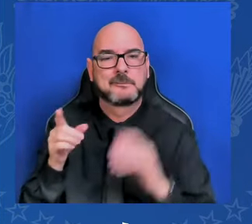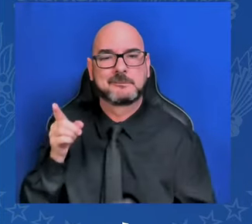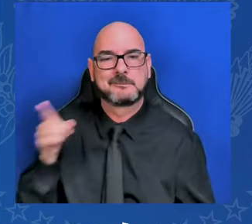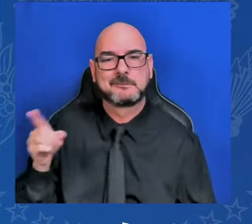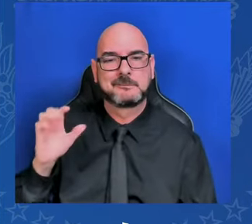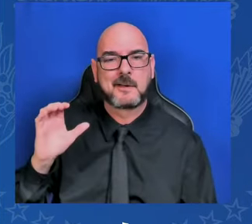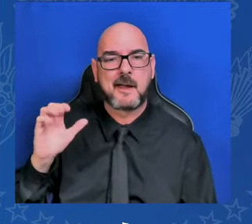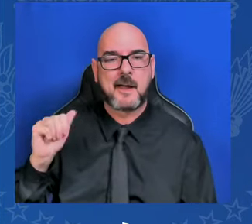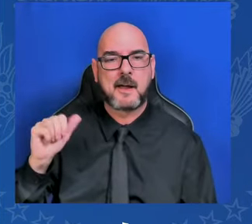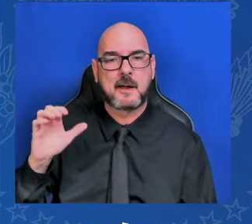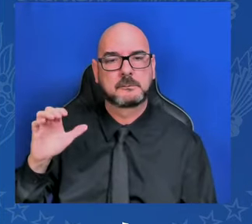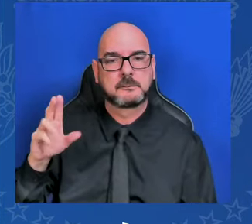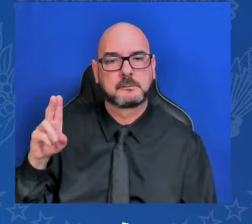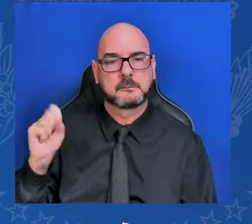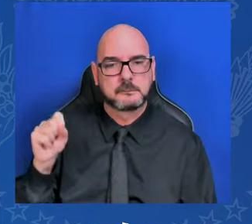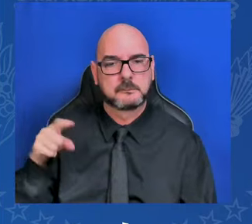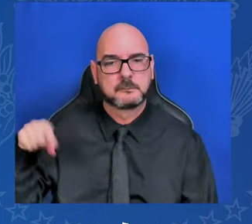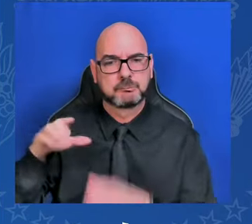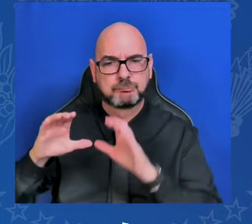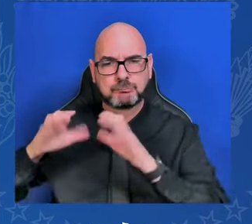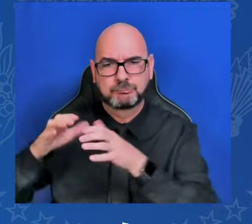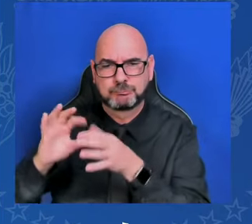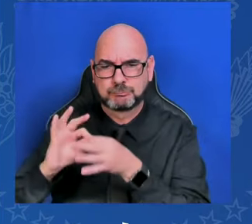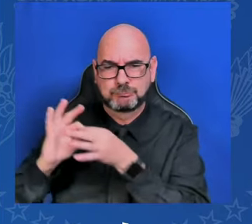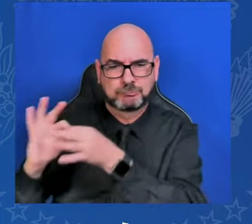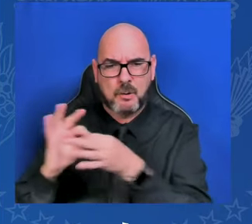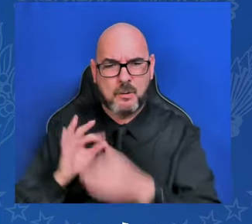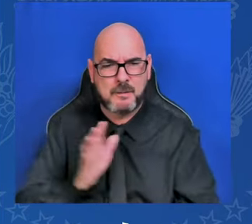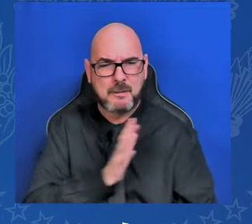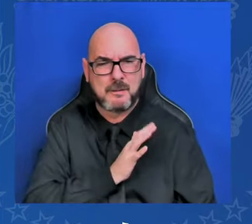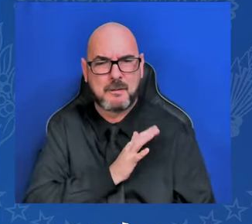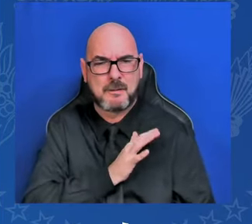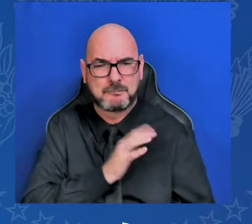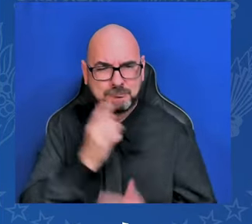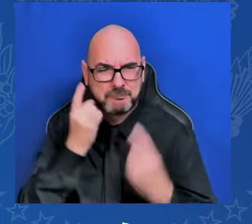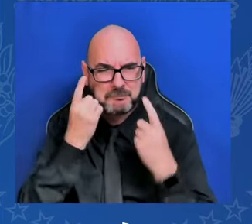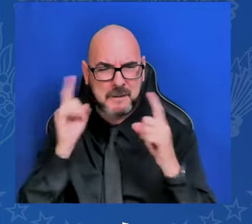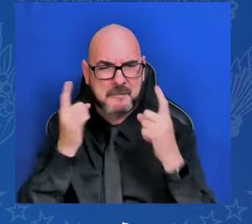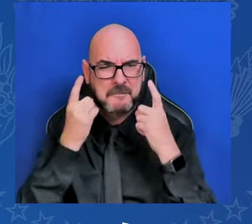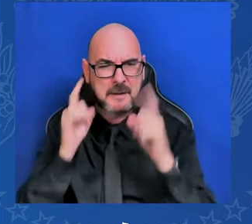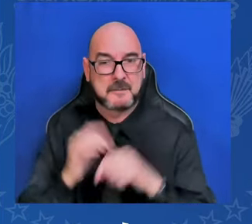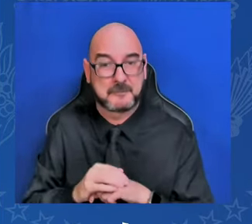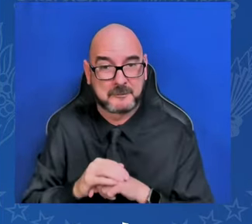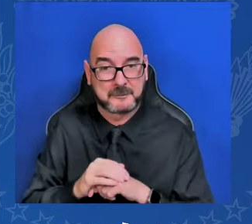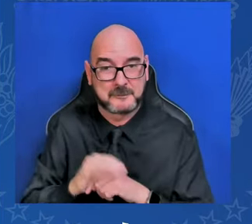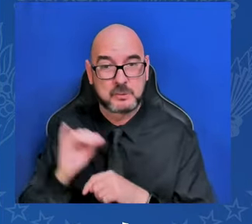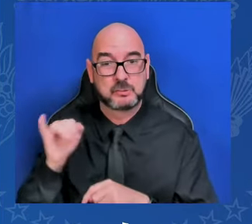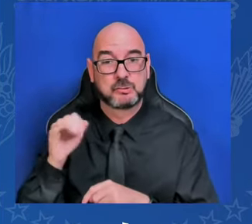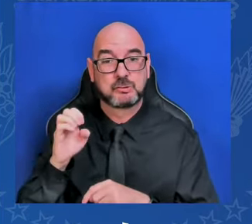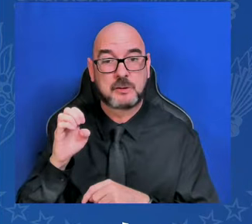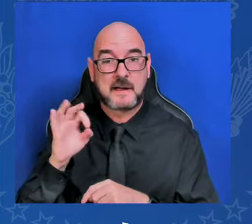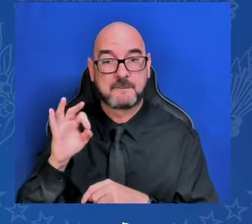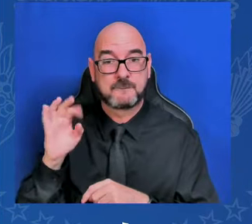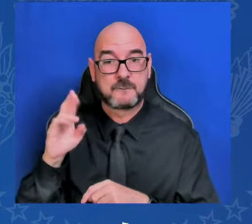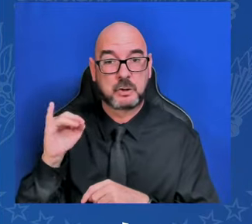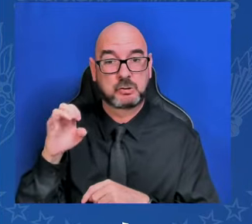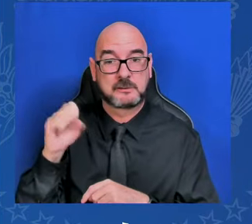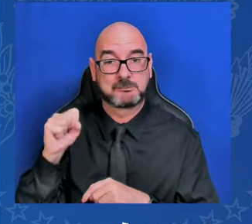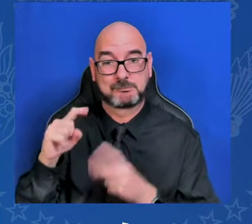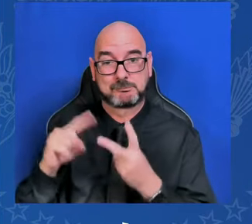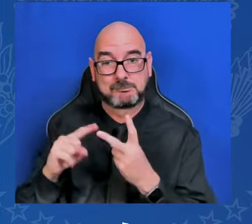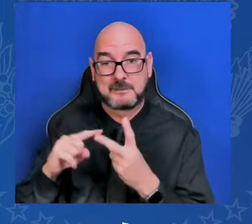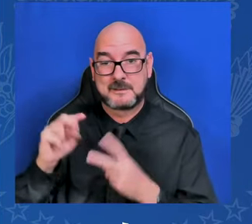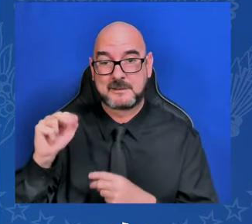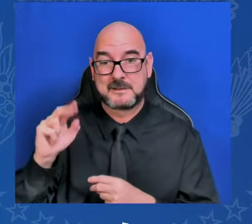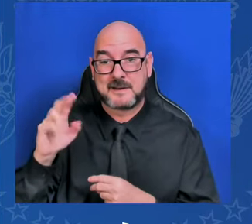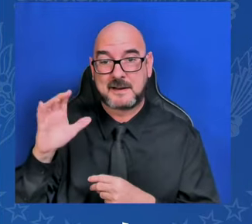the work of Leader Jeffries and then Speaker Nancy Pelosi working in close coordination with our friends at the White